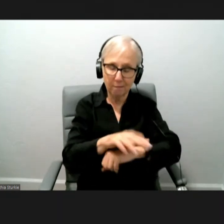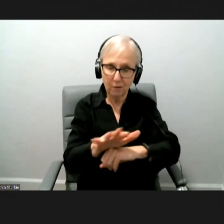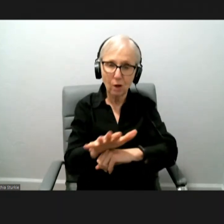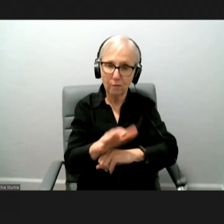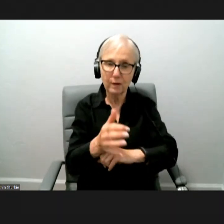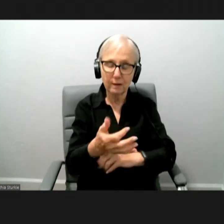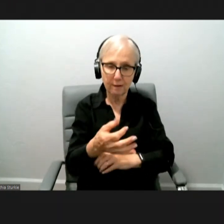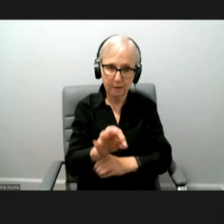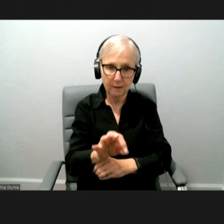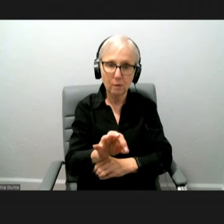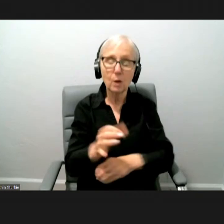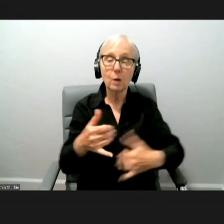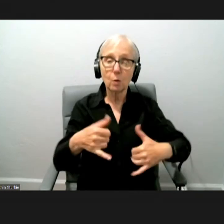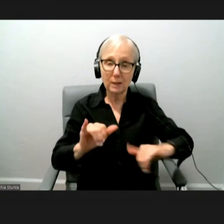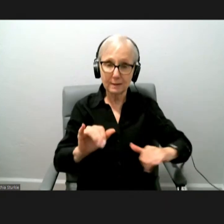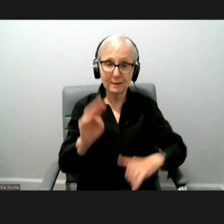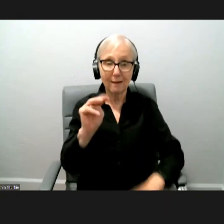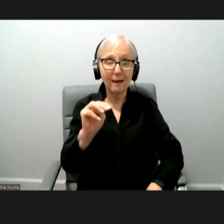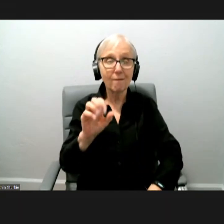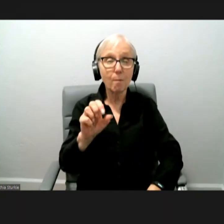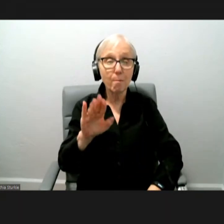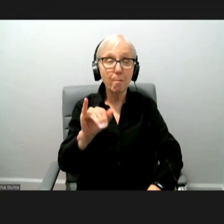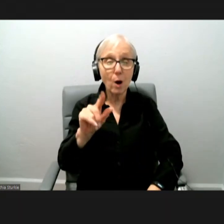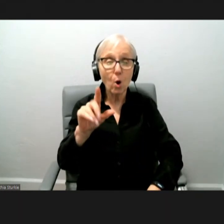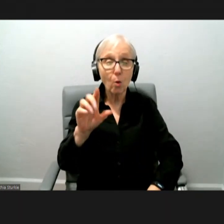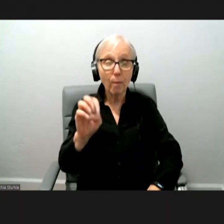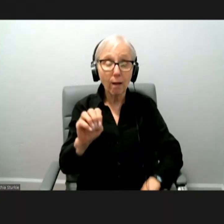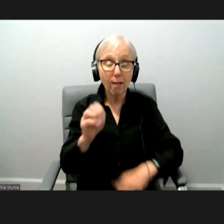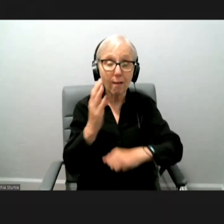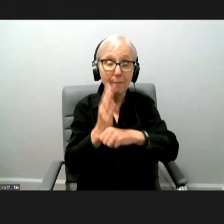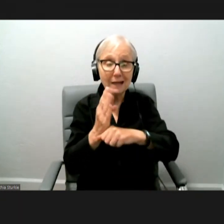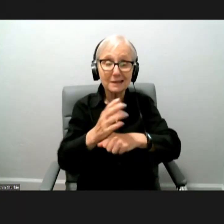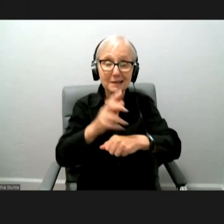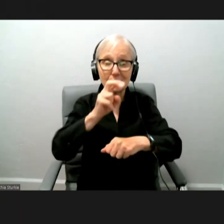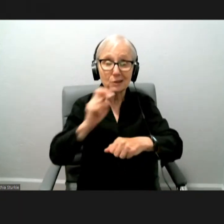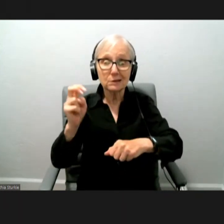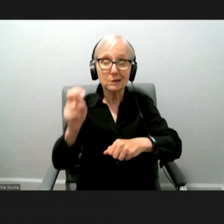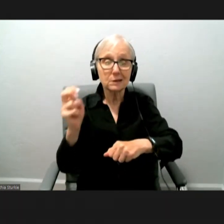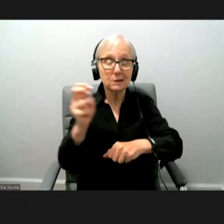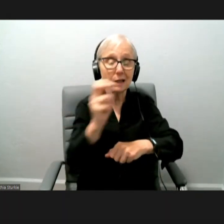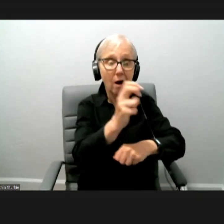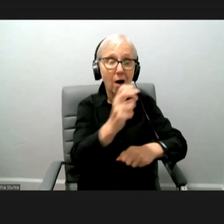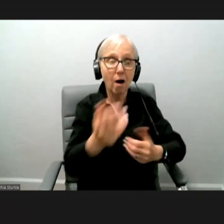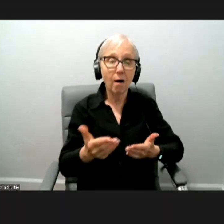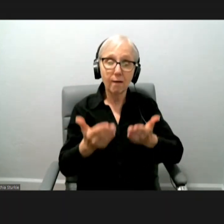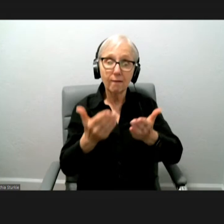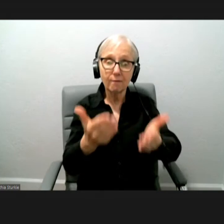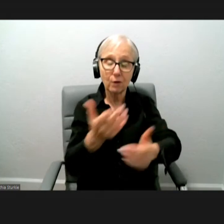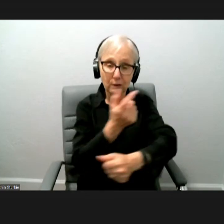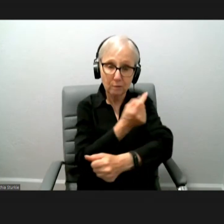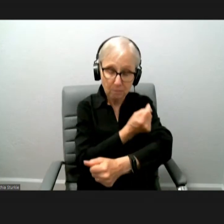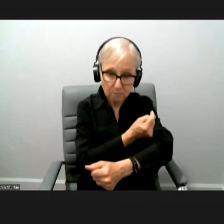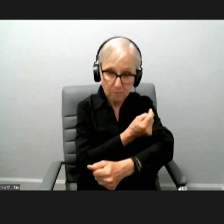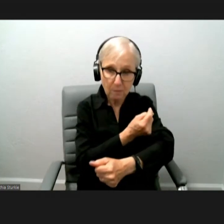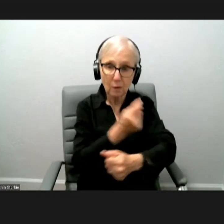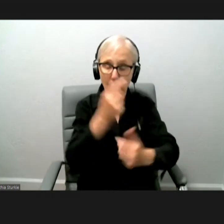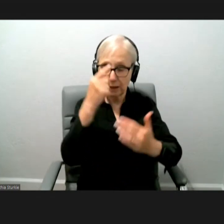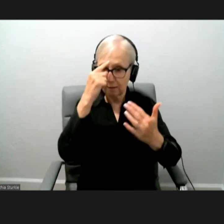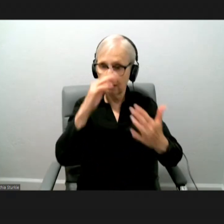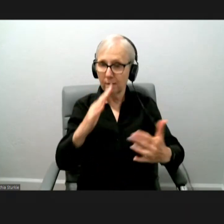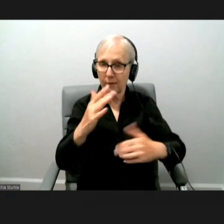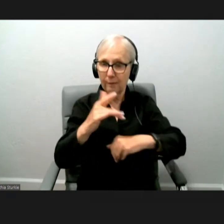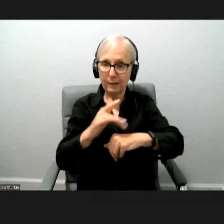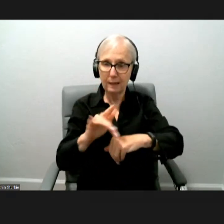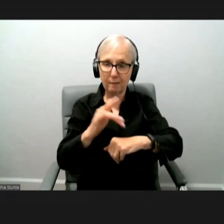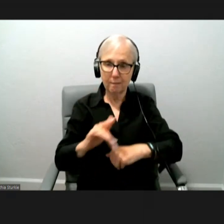all of our mobile vaccine buses going around the state and offering doses. We anticipate having that available